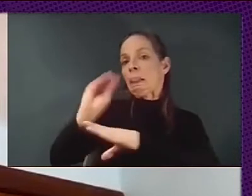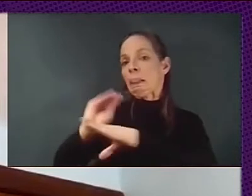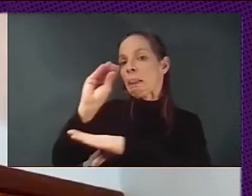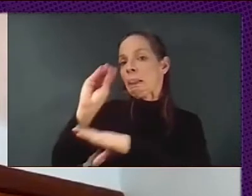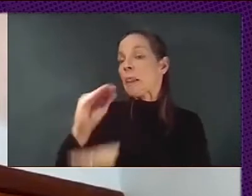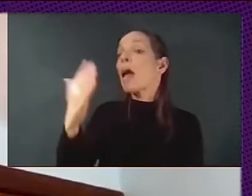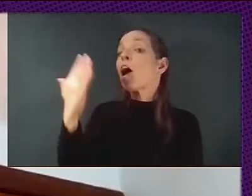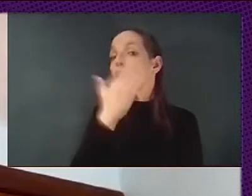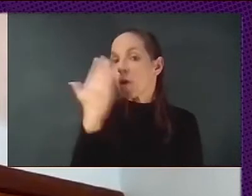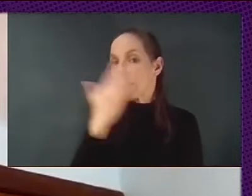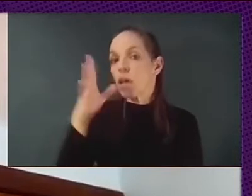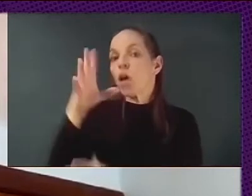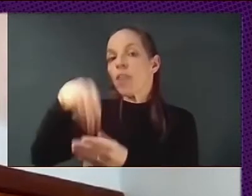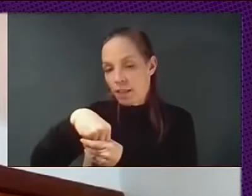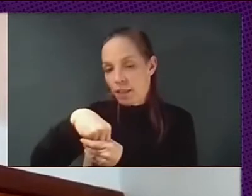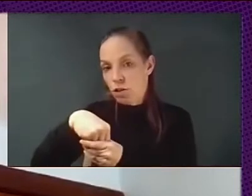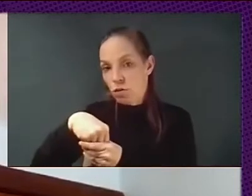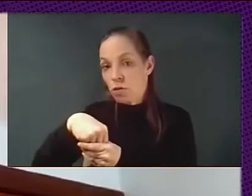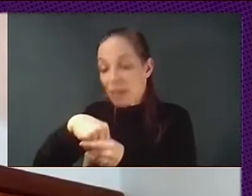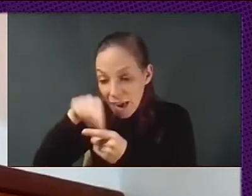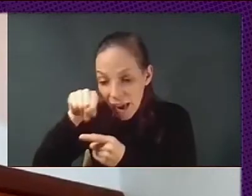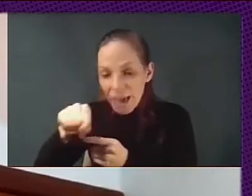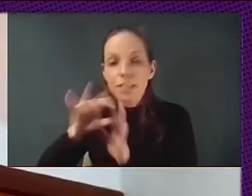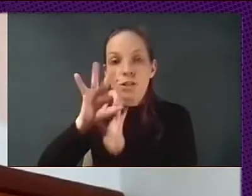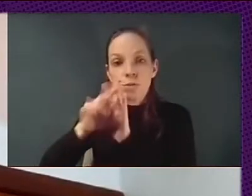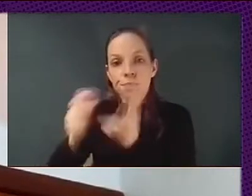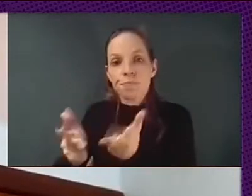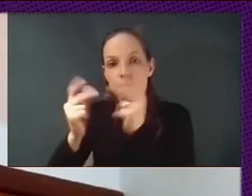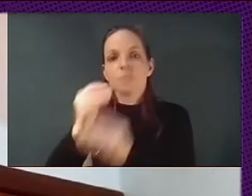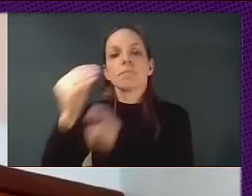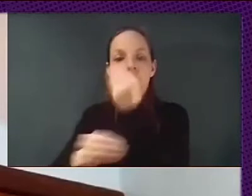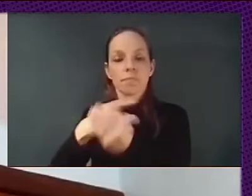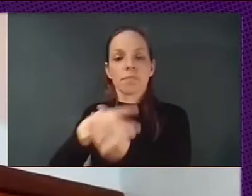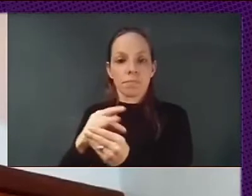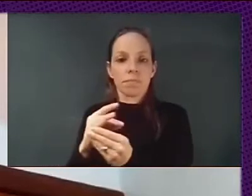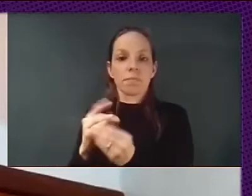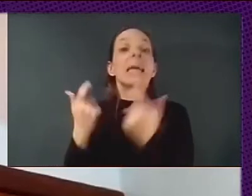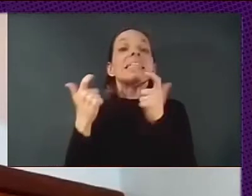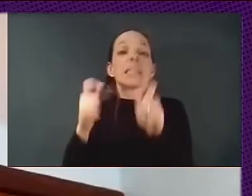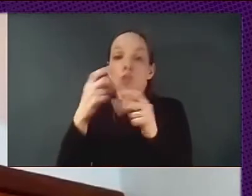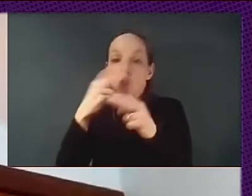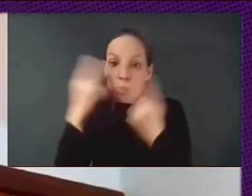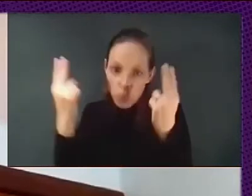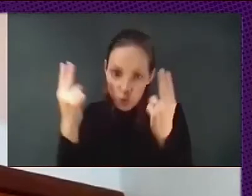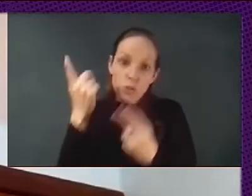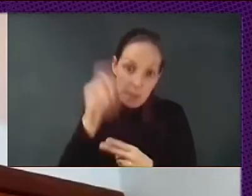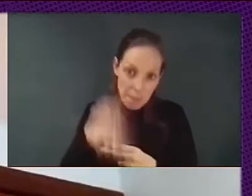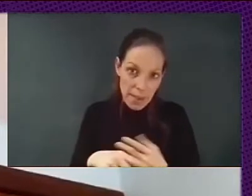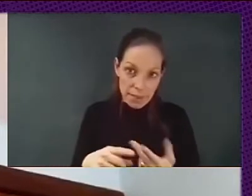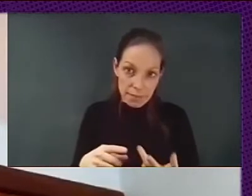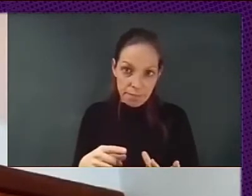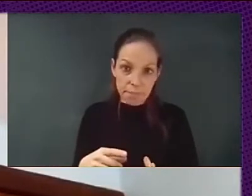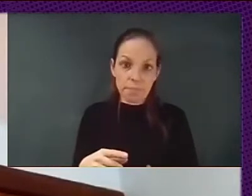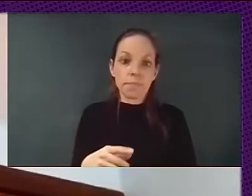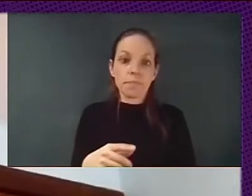place in the public sector, so that they're basically now subsidizing the free and open source technology development. They can pour